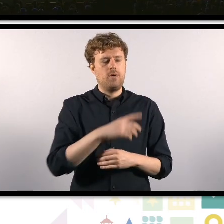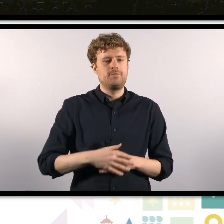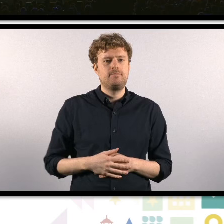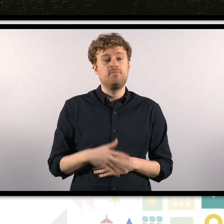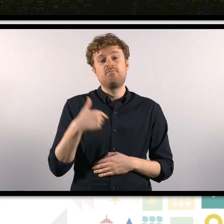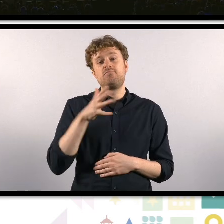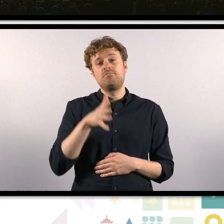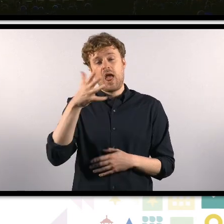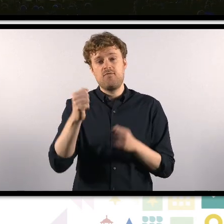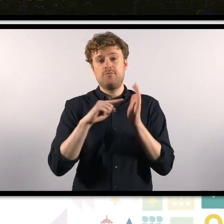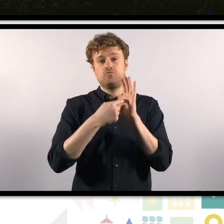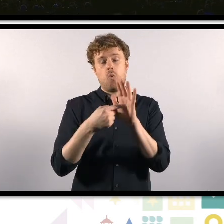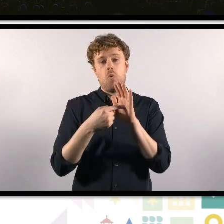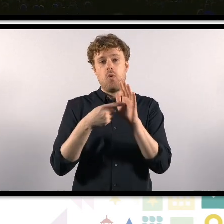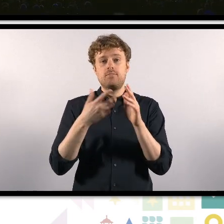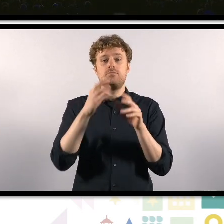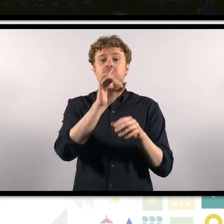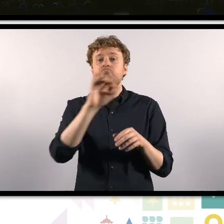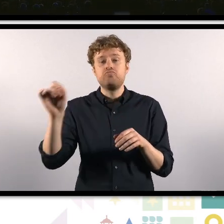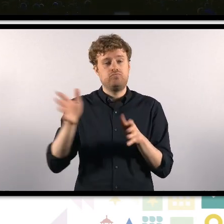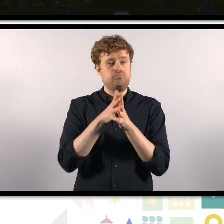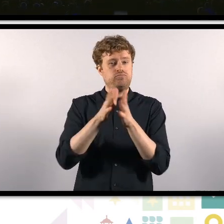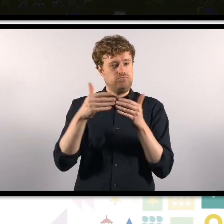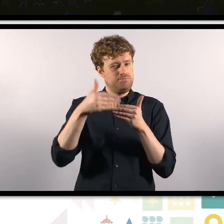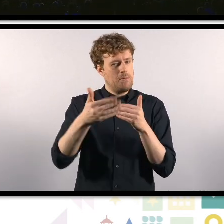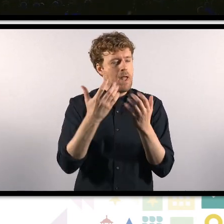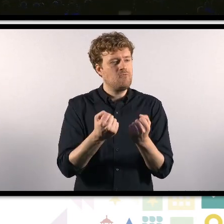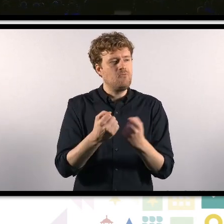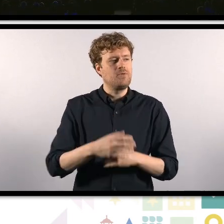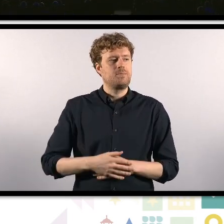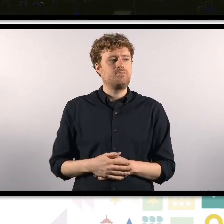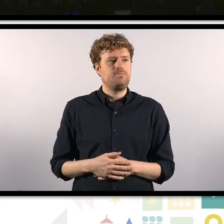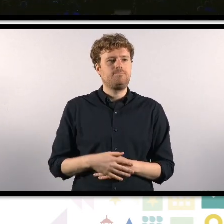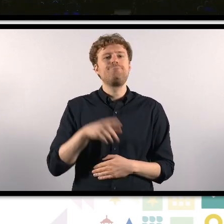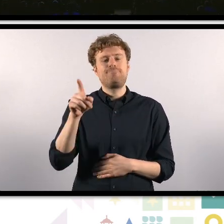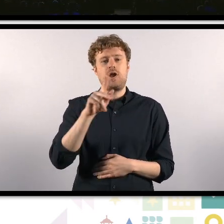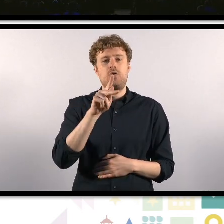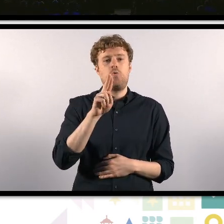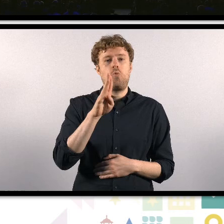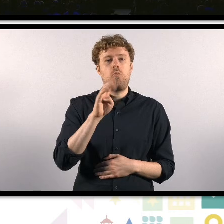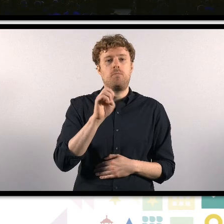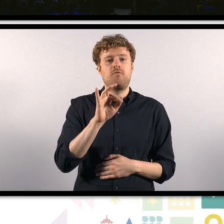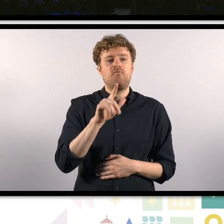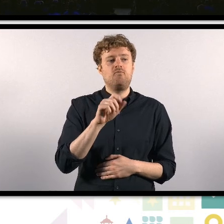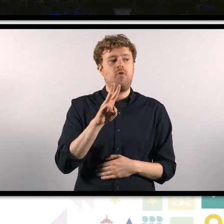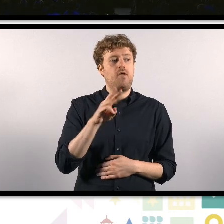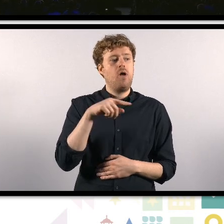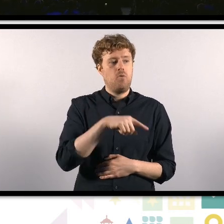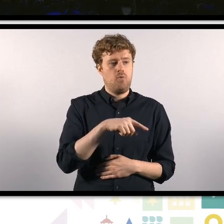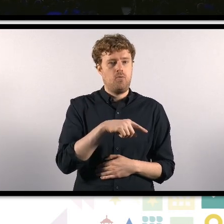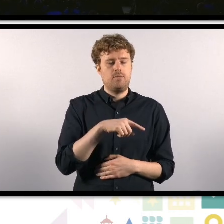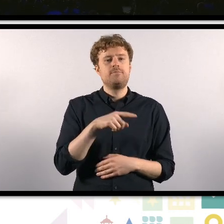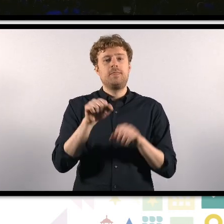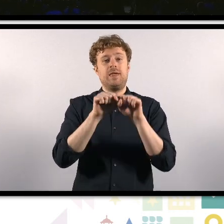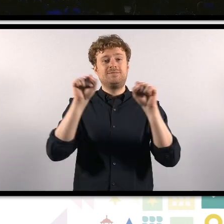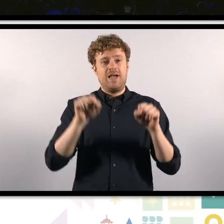So with Kubeflow, it's an end-to-end workflow management system. And we'd like to be able to implement